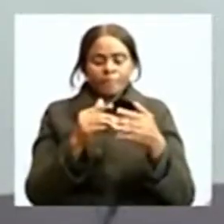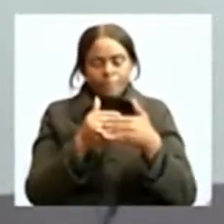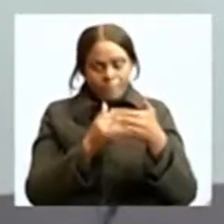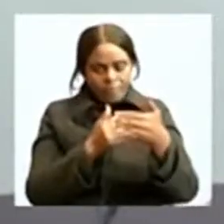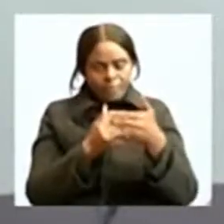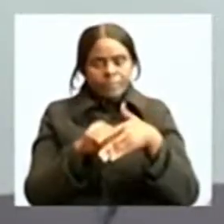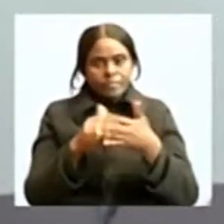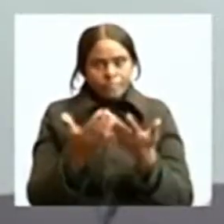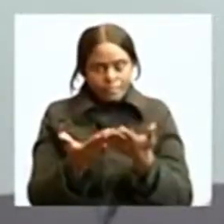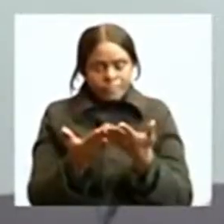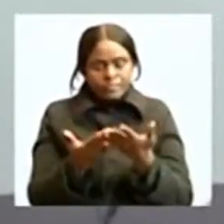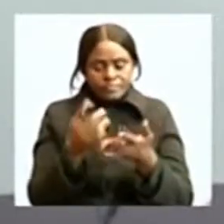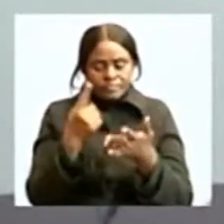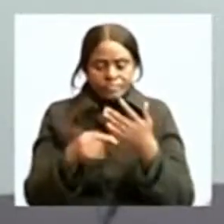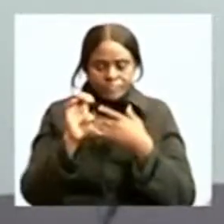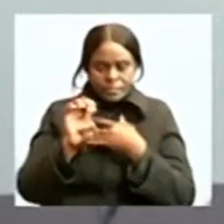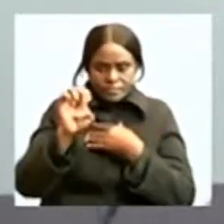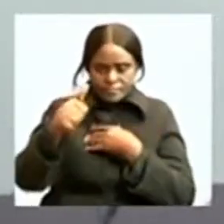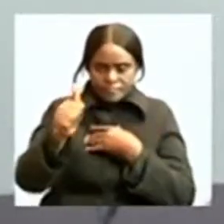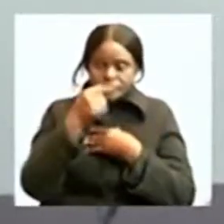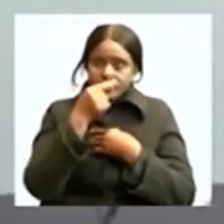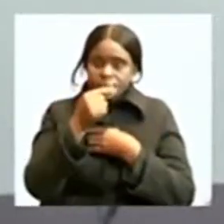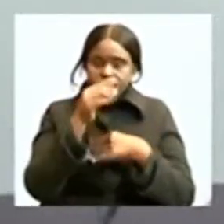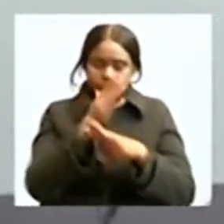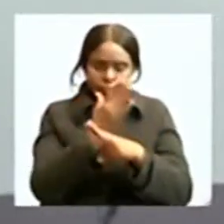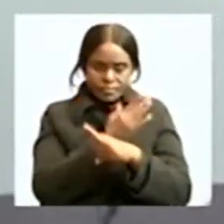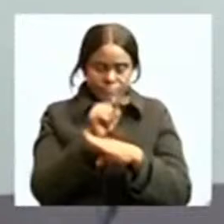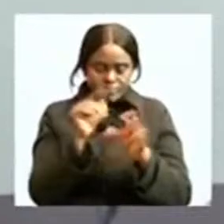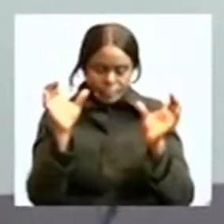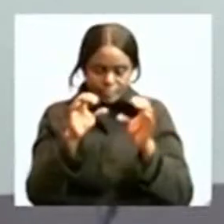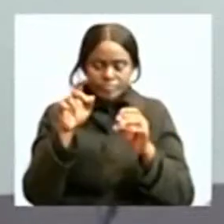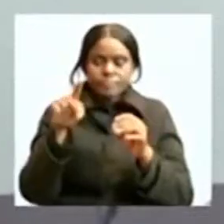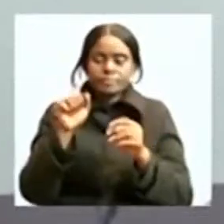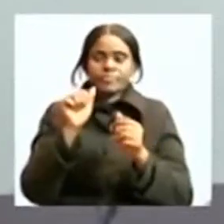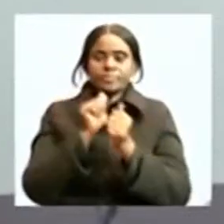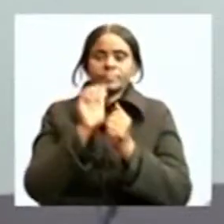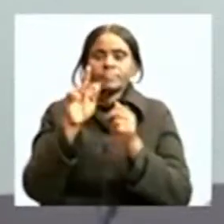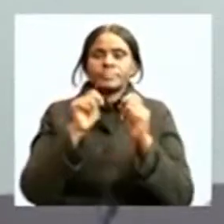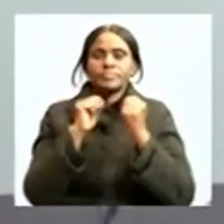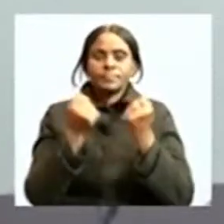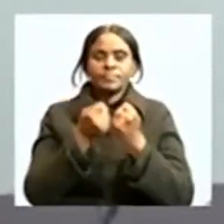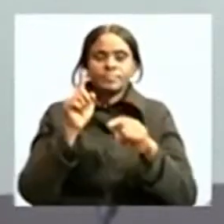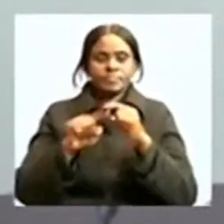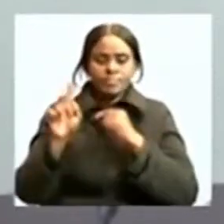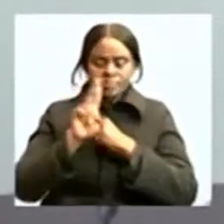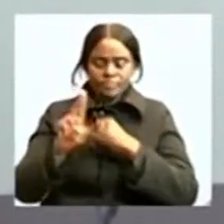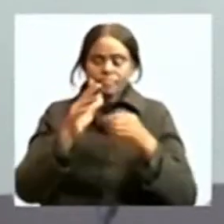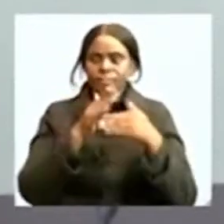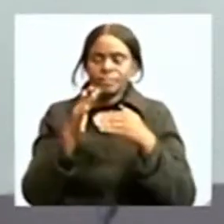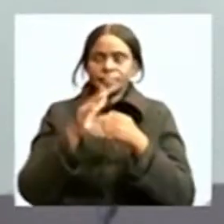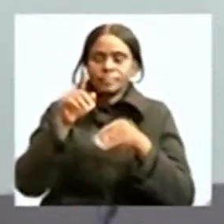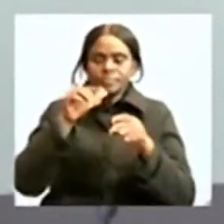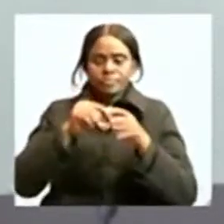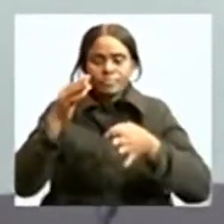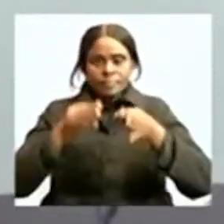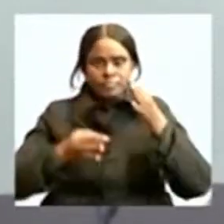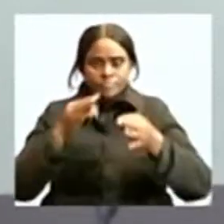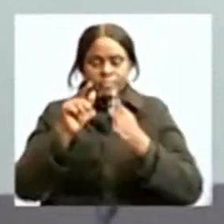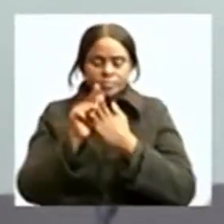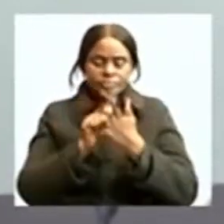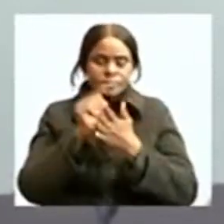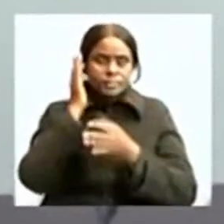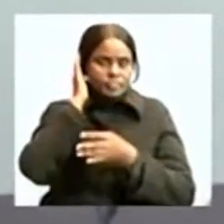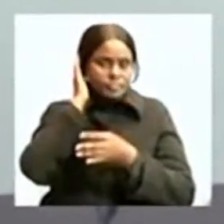that whatever you say before this committee, PS and your team, cannot be used against you in the course of law